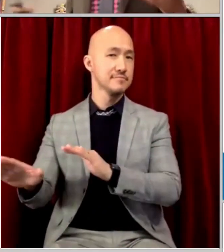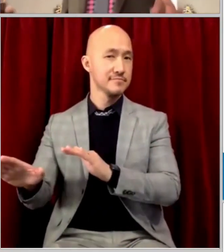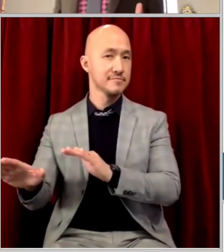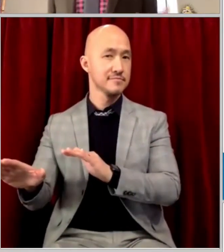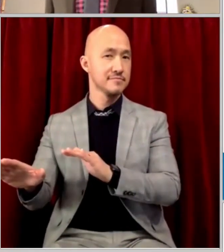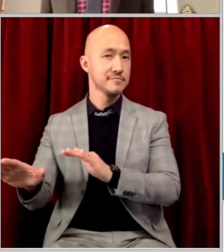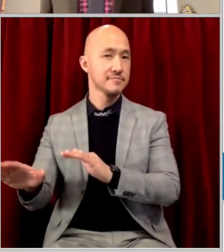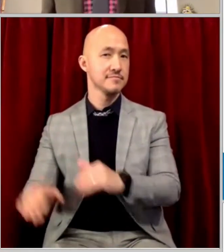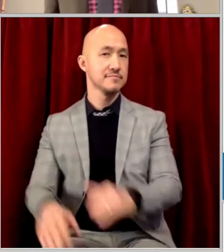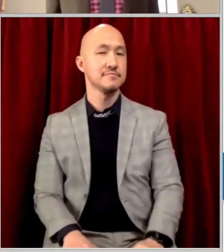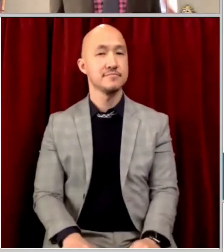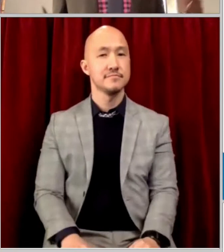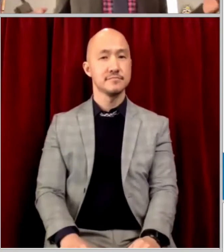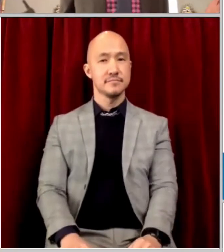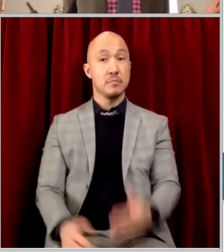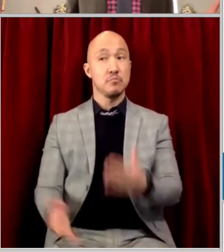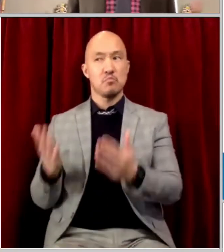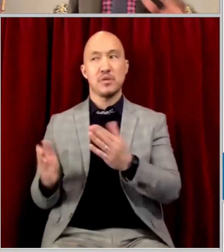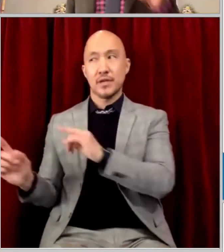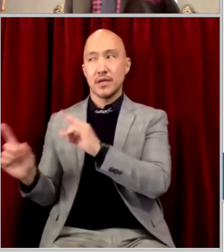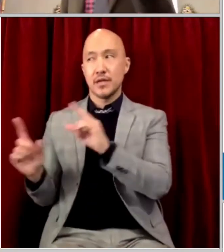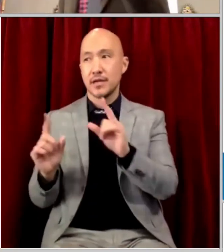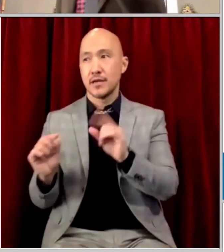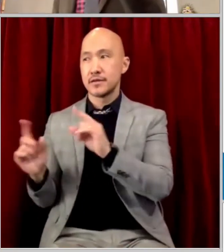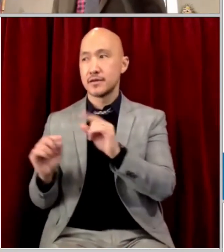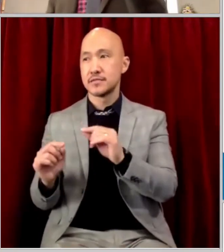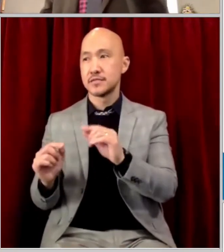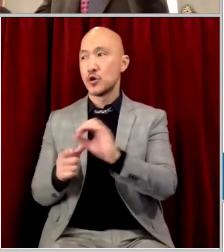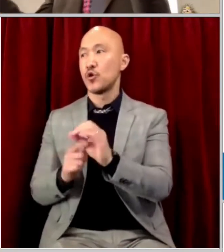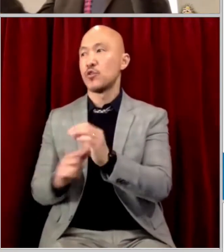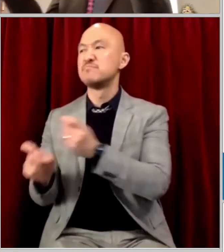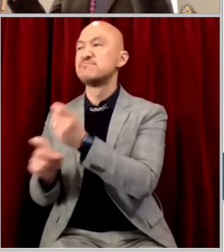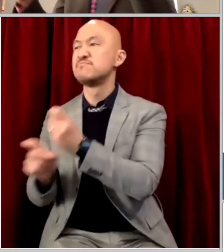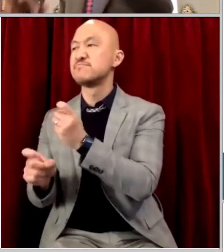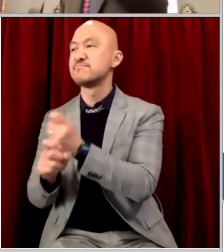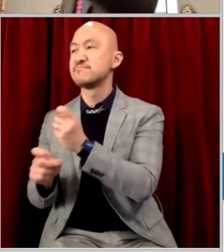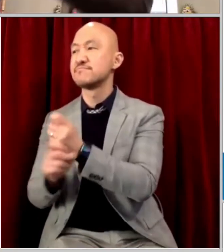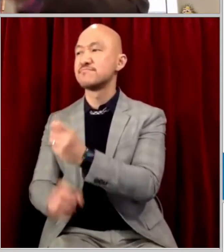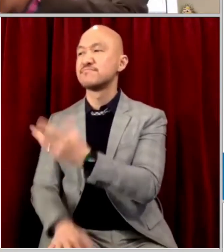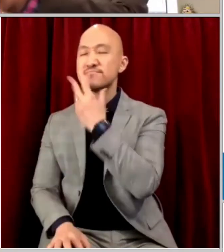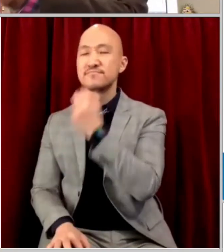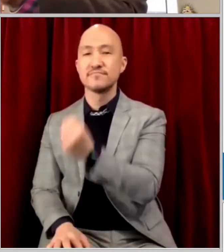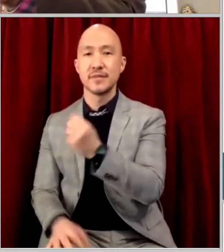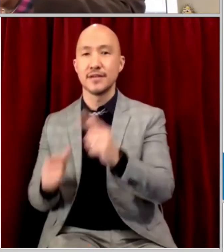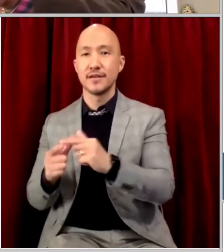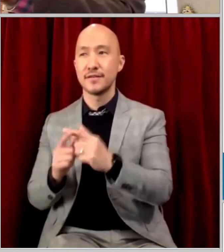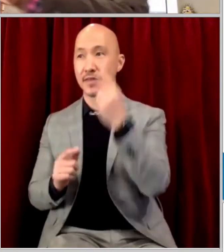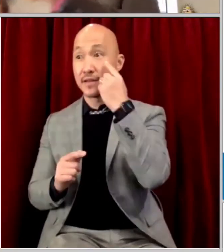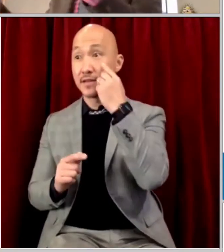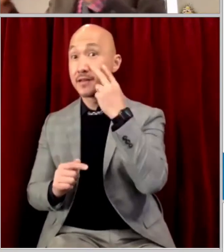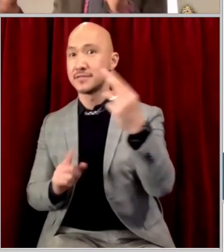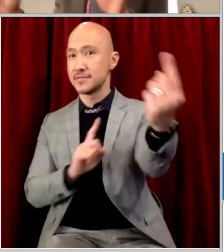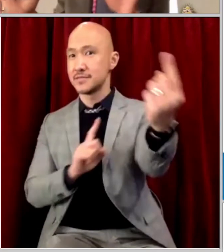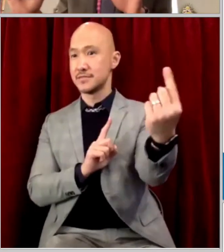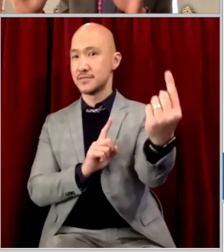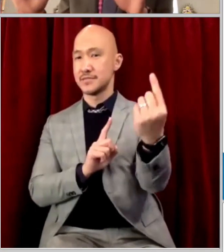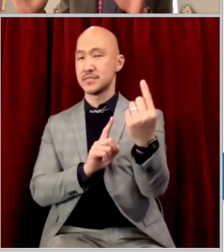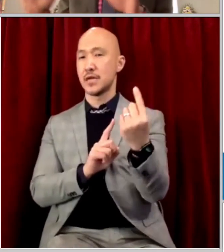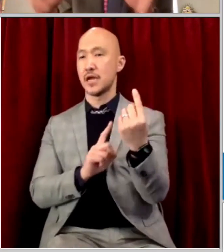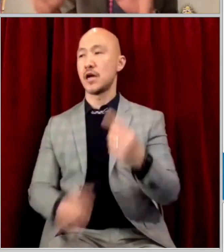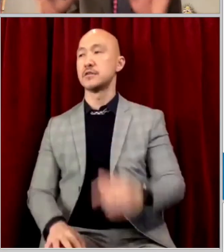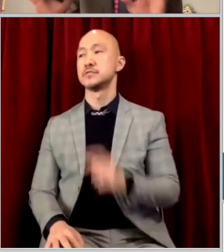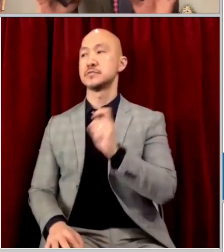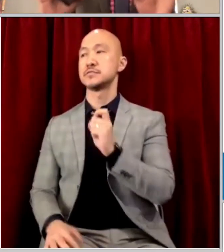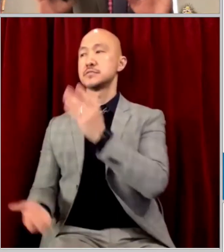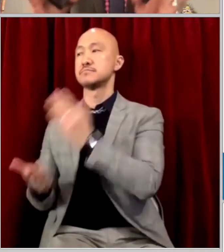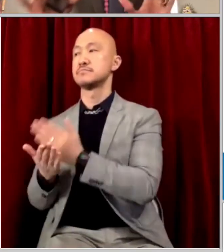They may be joking about something, or they may even say to you, you know what, as you're approaching, wait, stop. You don't want to hear this.